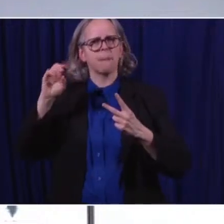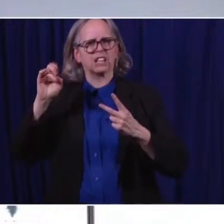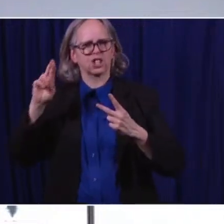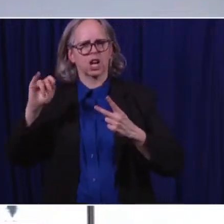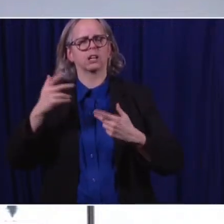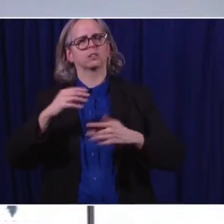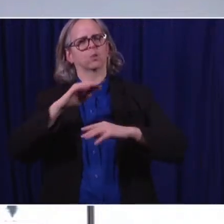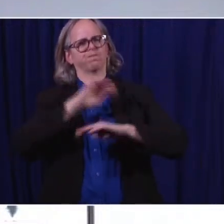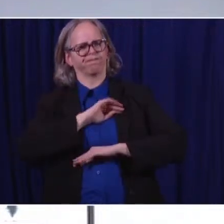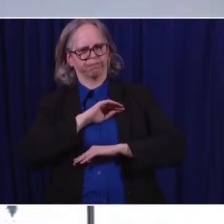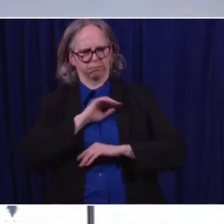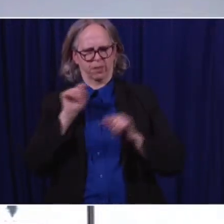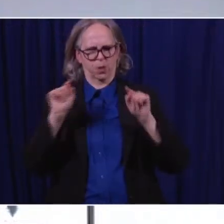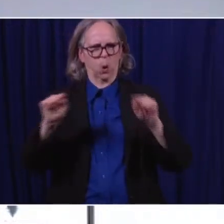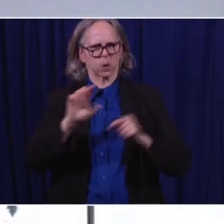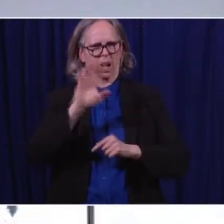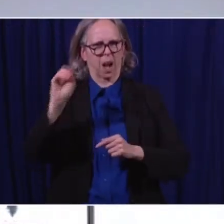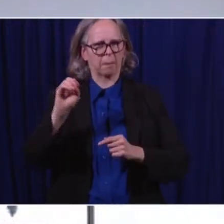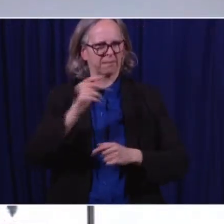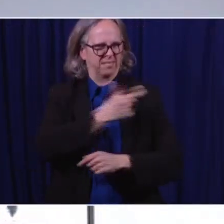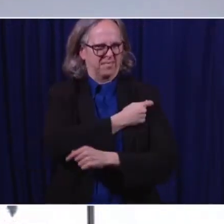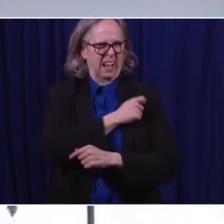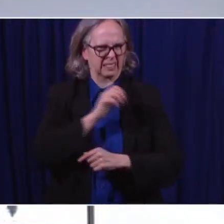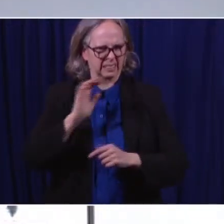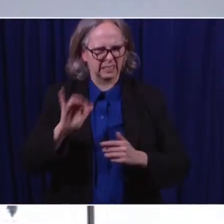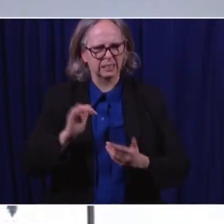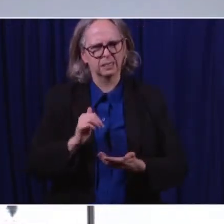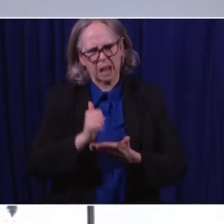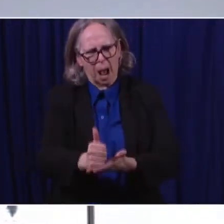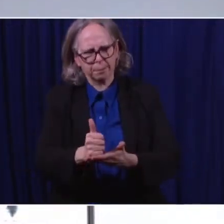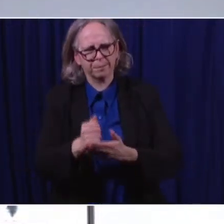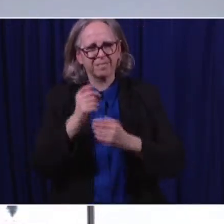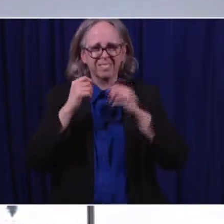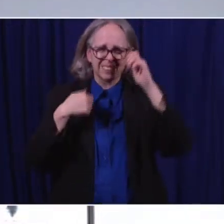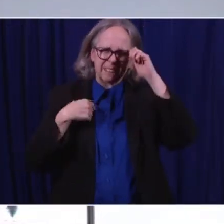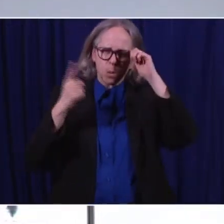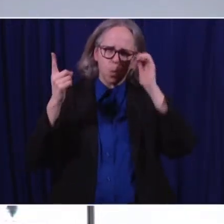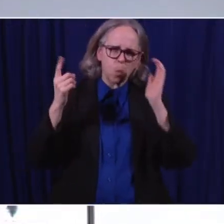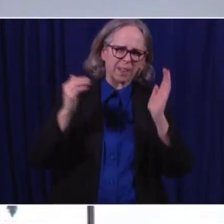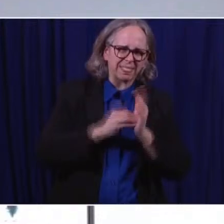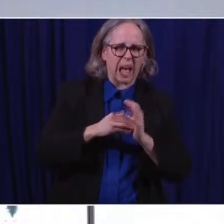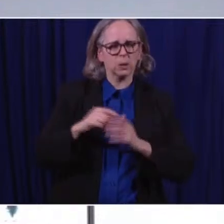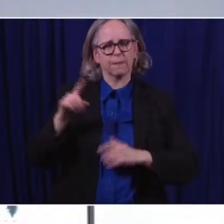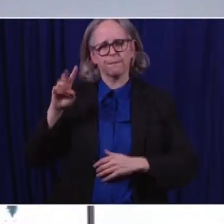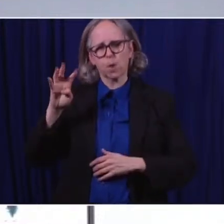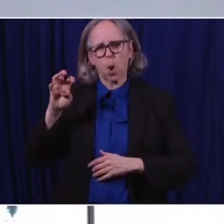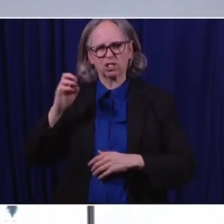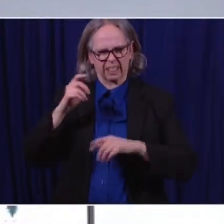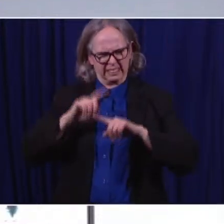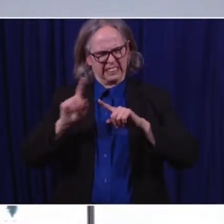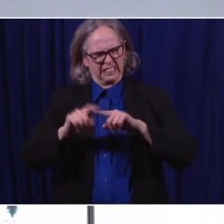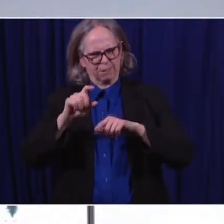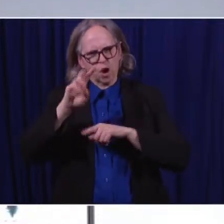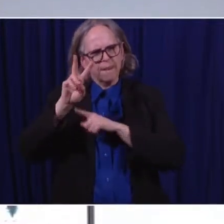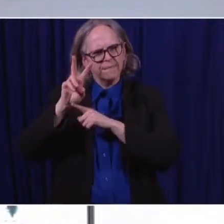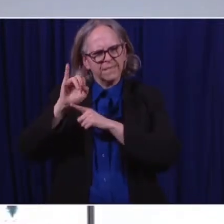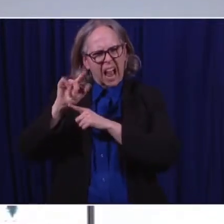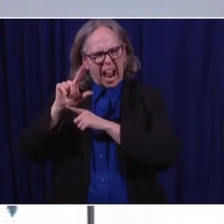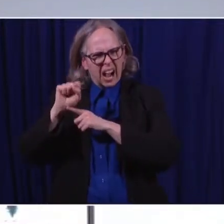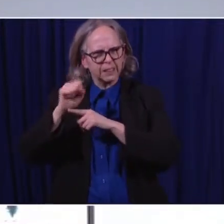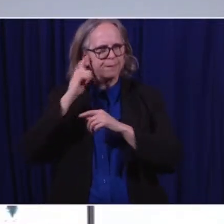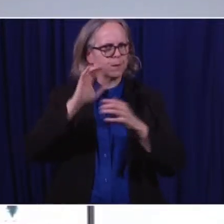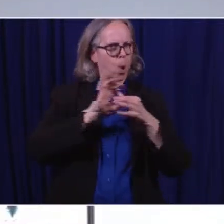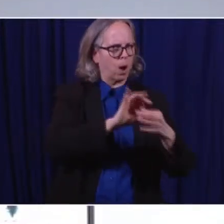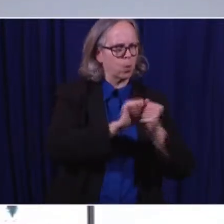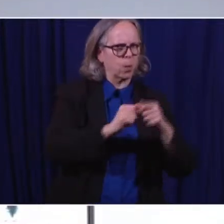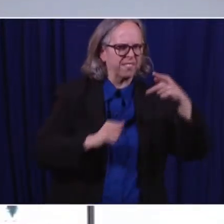hold 1,400 vials of Pfizer, which is up to 8,400 doses or more, as you highlighted earlier. And then